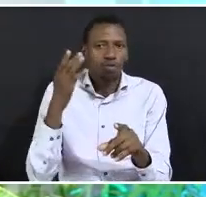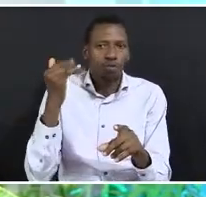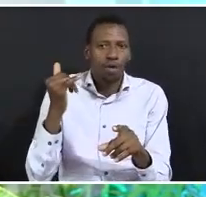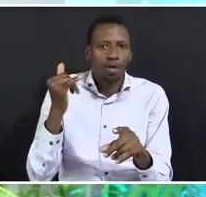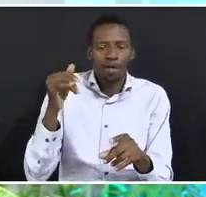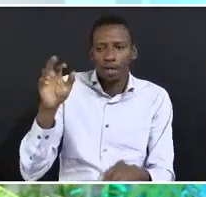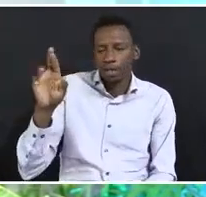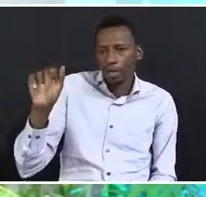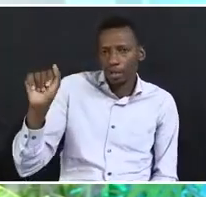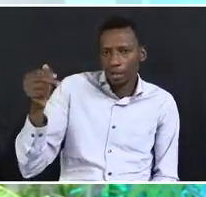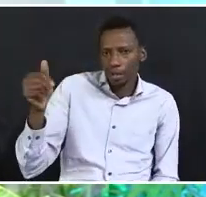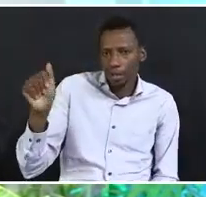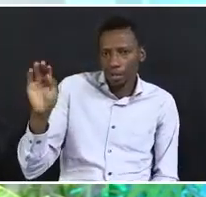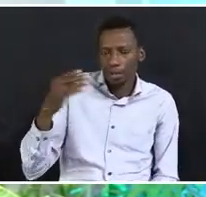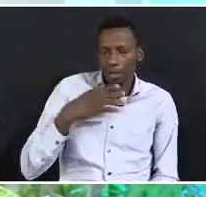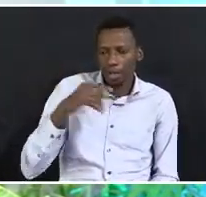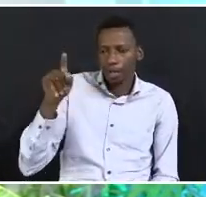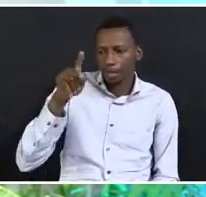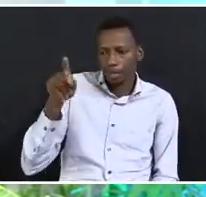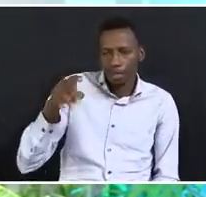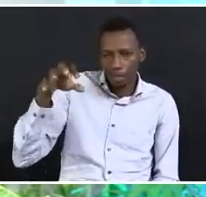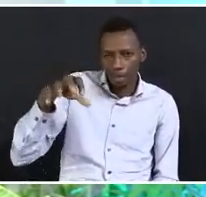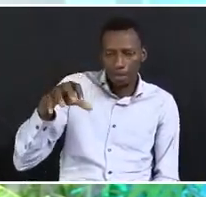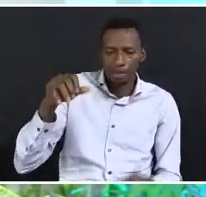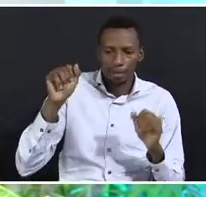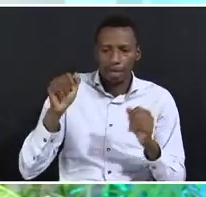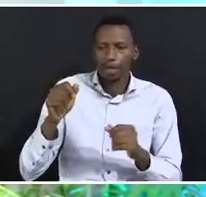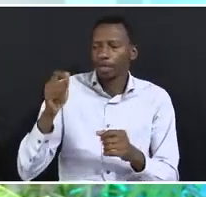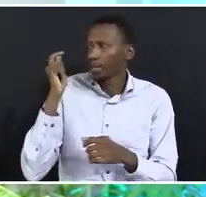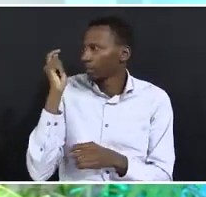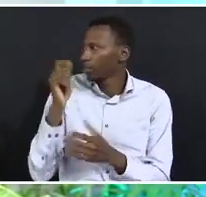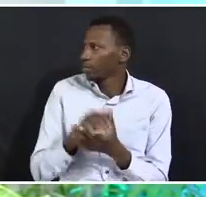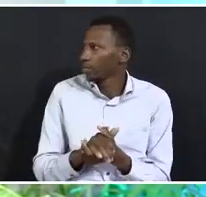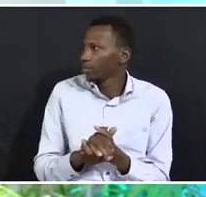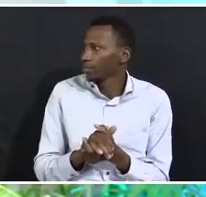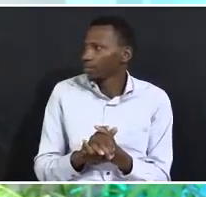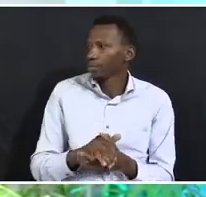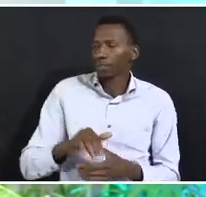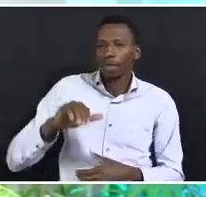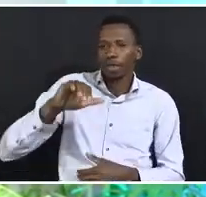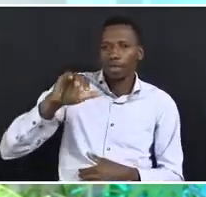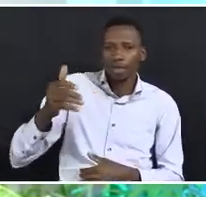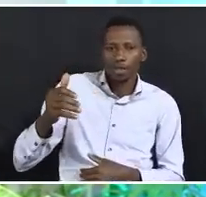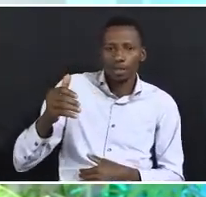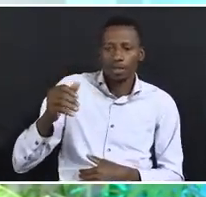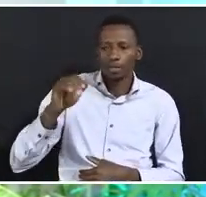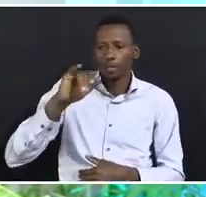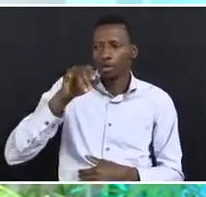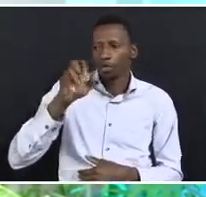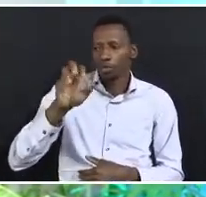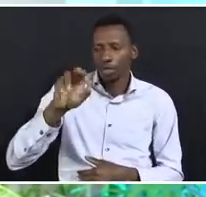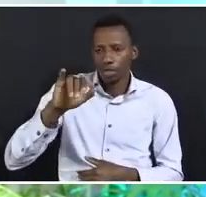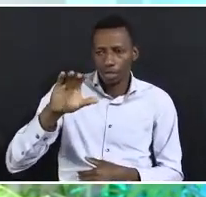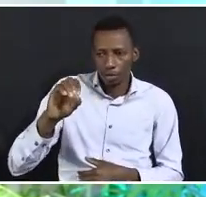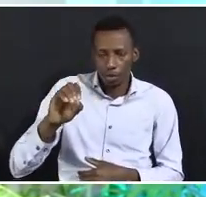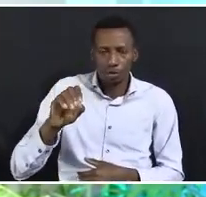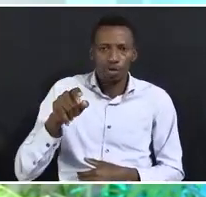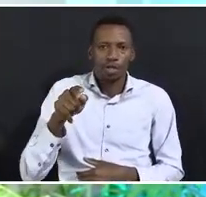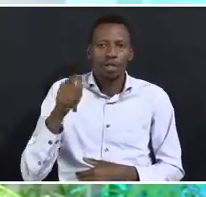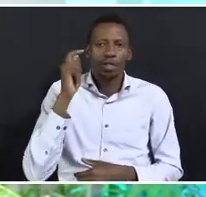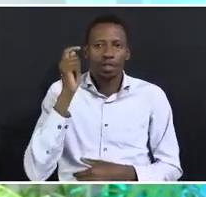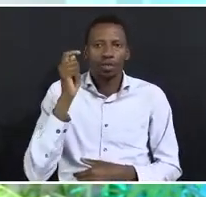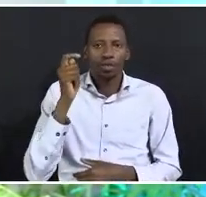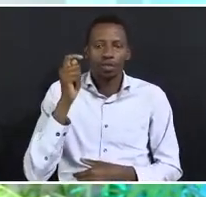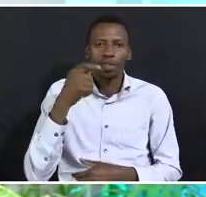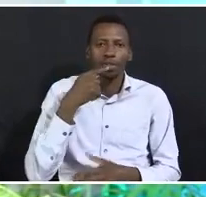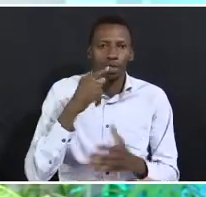Zacchaeus can testify. The city of Jericho bears testimonies that heaven rules